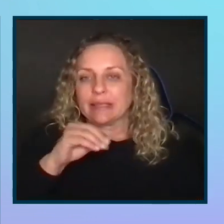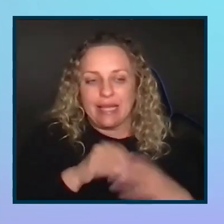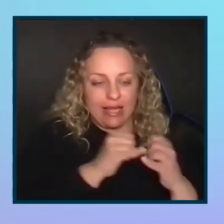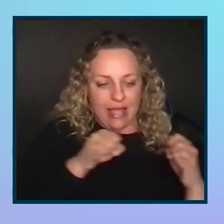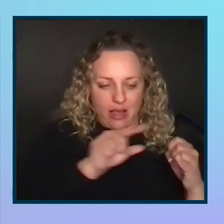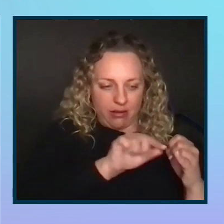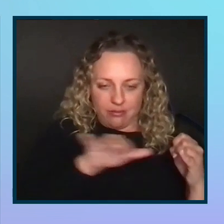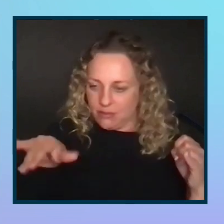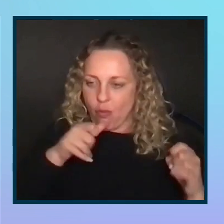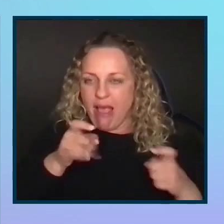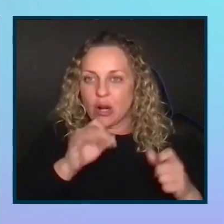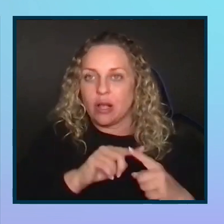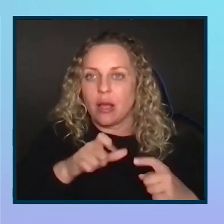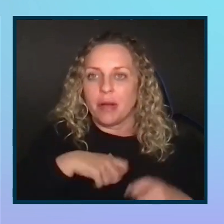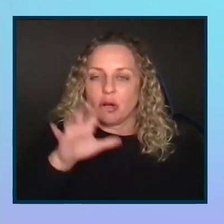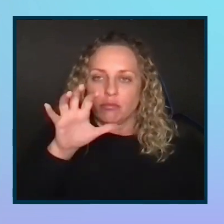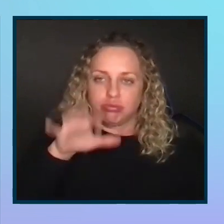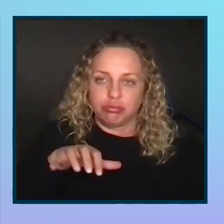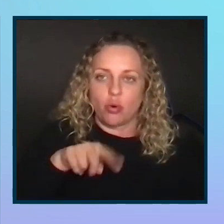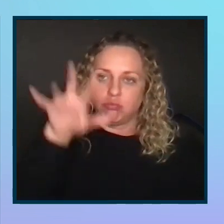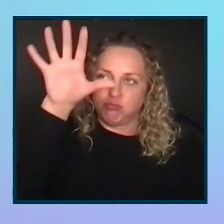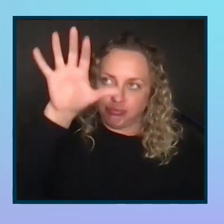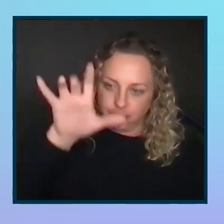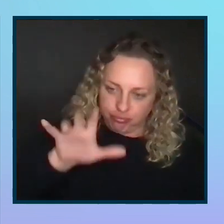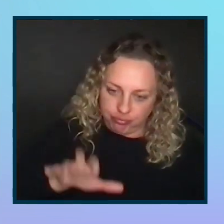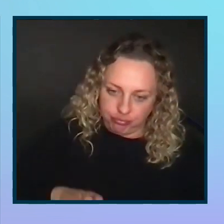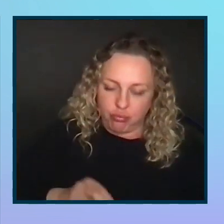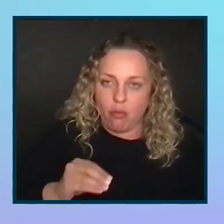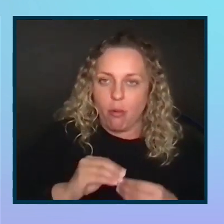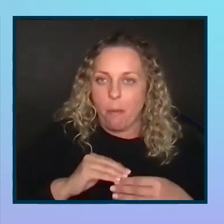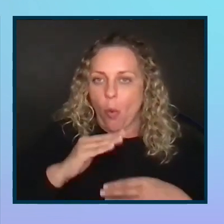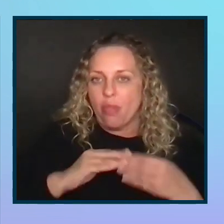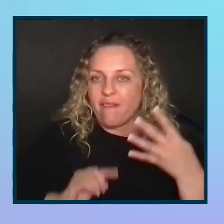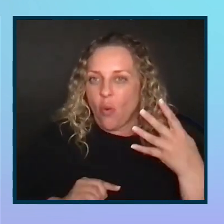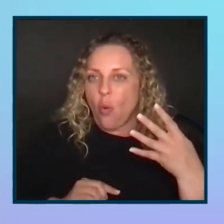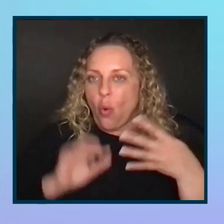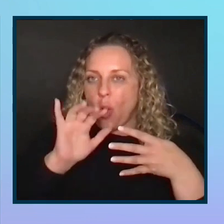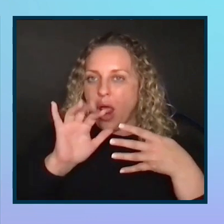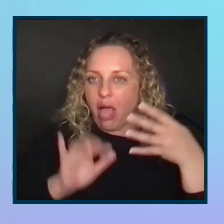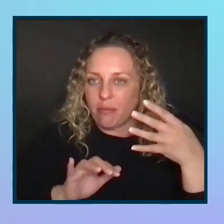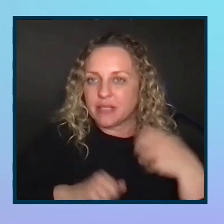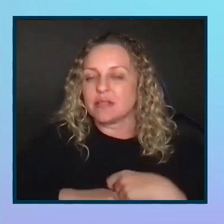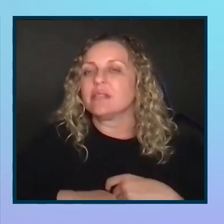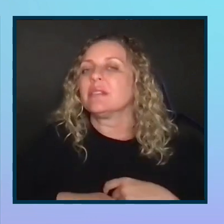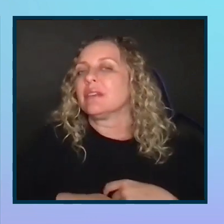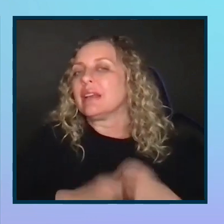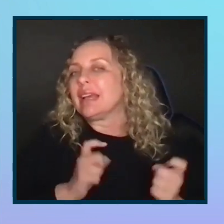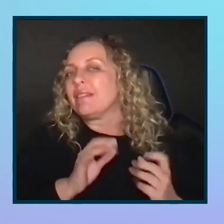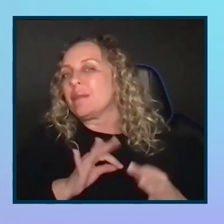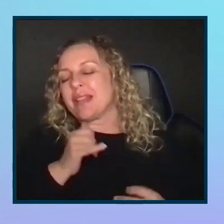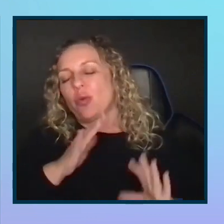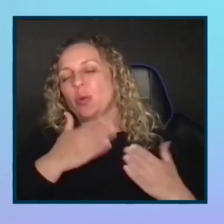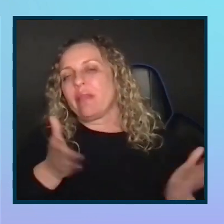it. But if you have a long form or a form that has more than 4 elements, giving a feedback is a really great thing. Like I